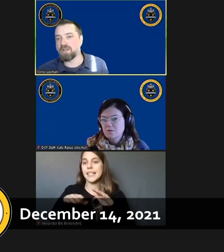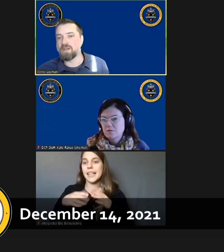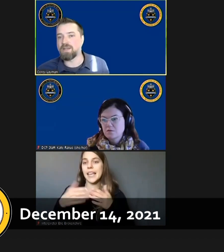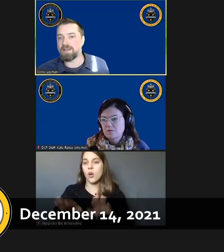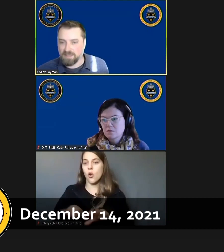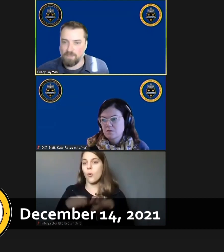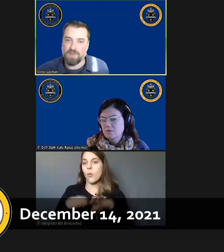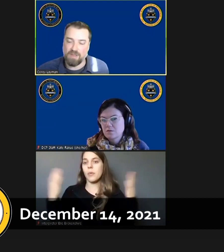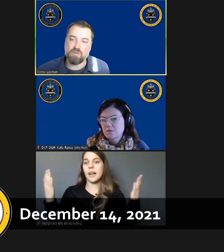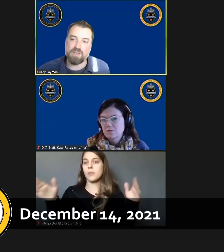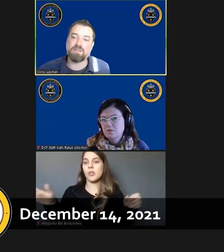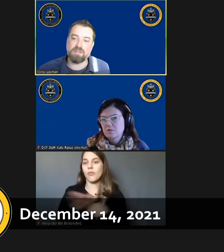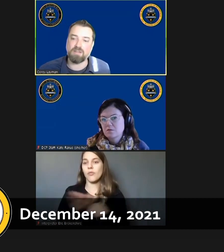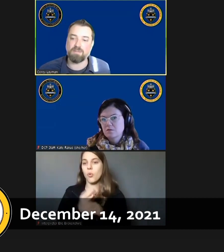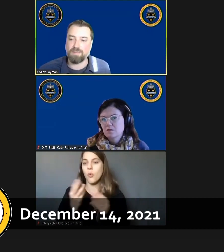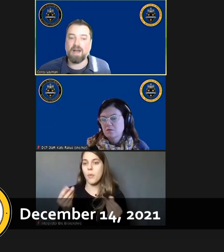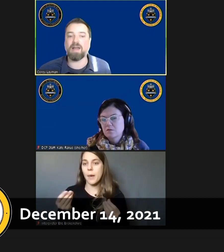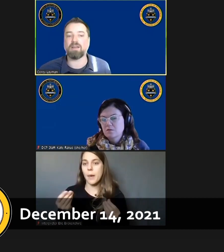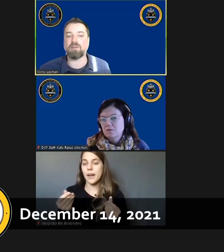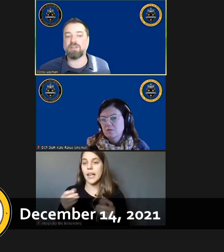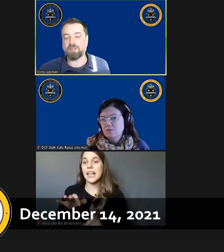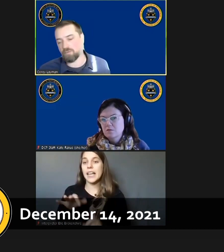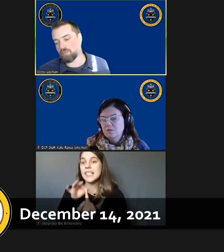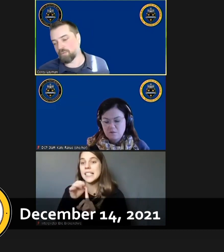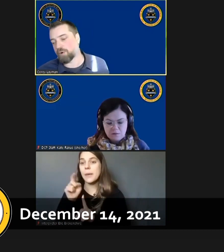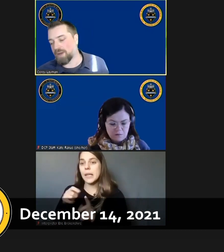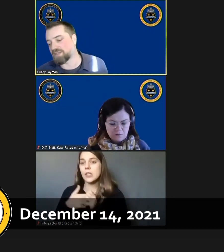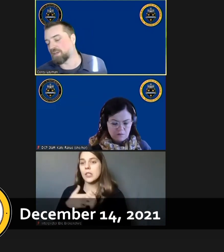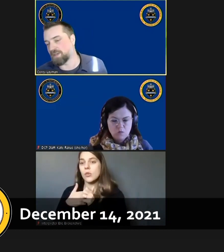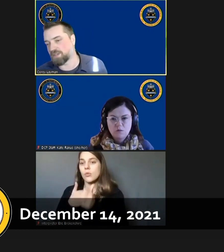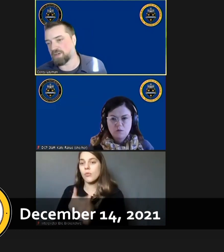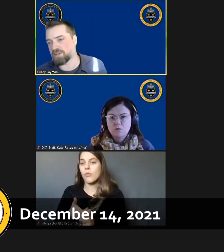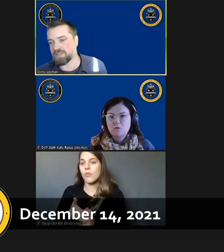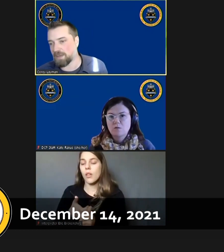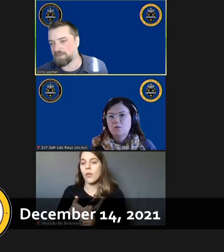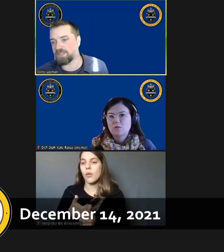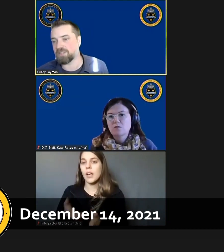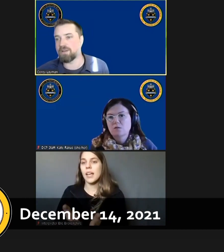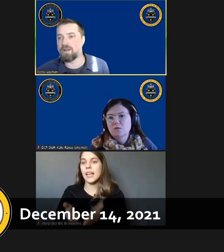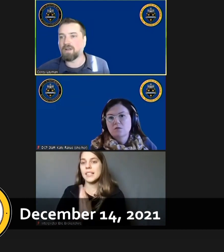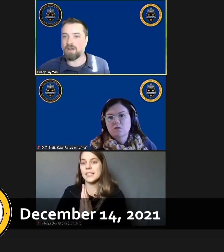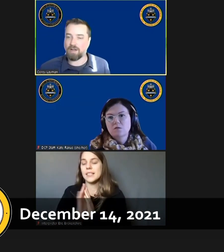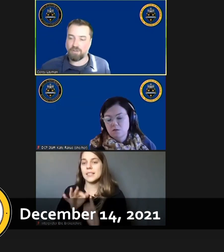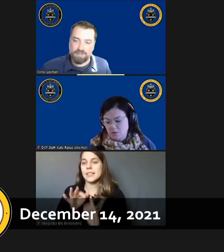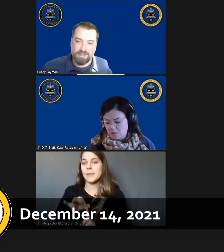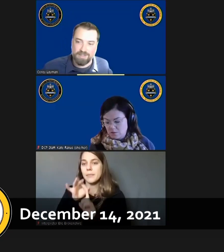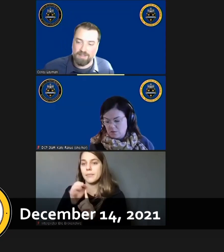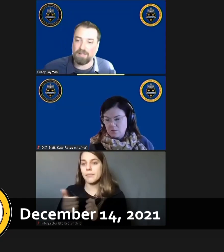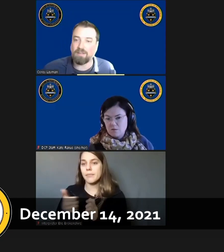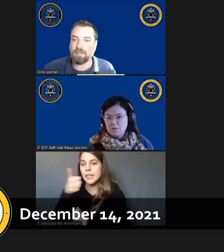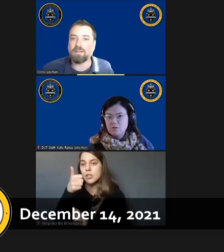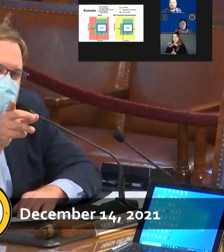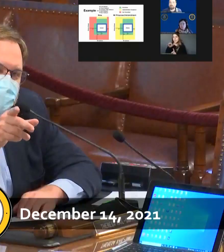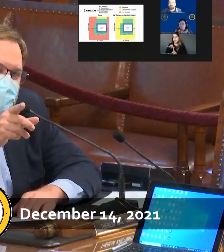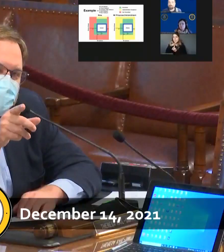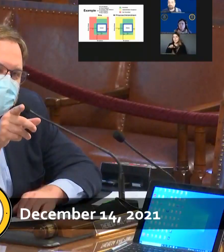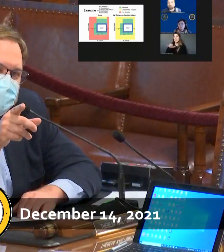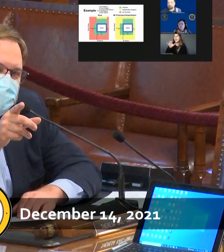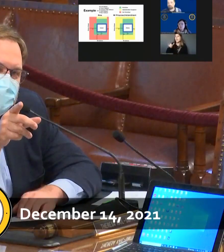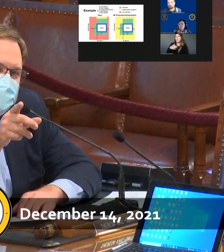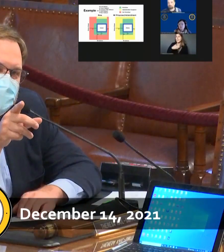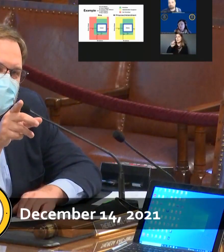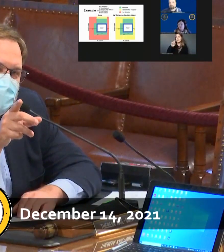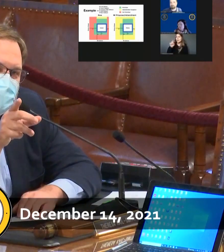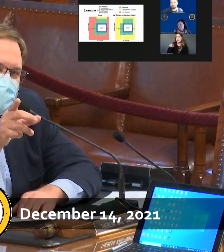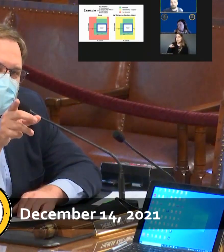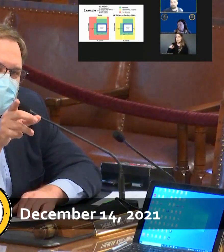property, except that you need to comply. You need to request an administrator's exception. So that's my question on the administrator exception on the